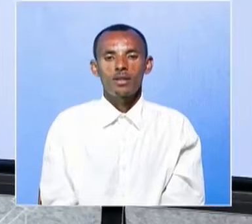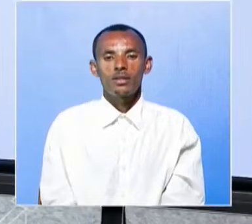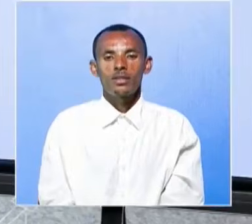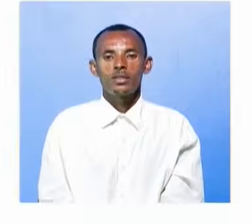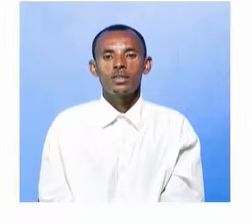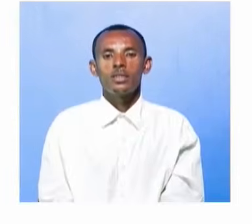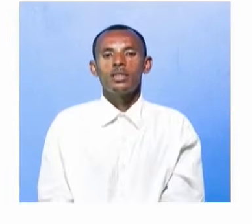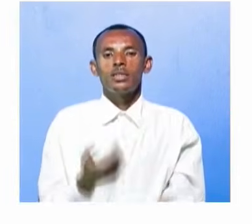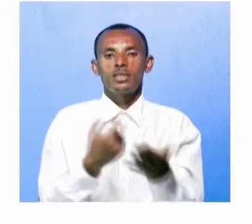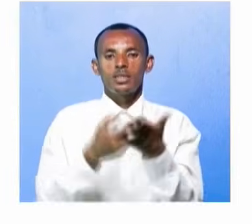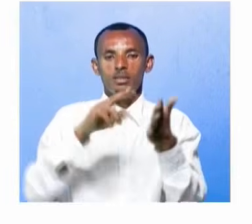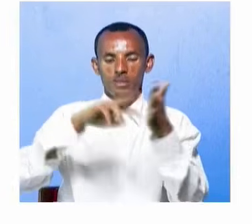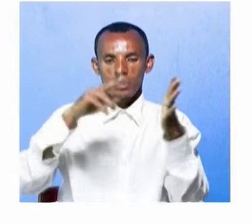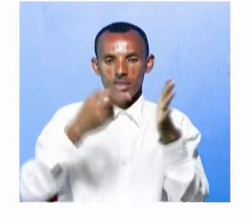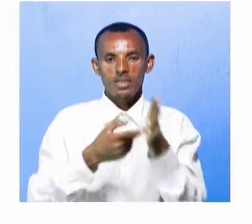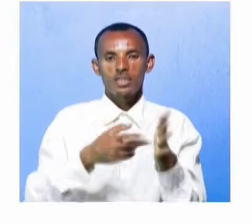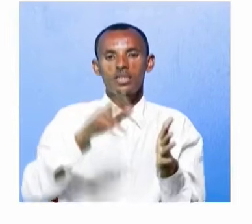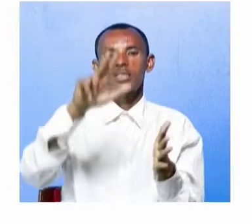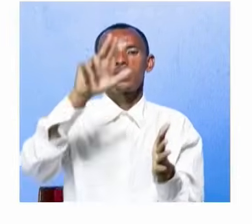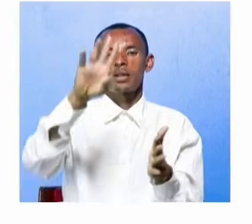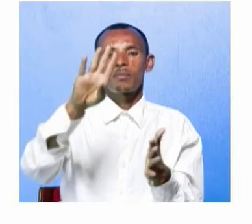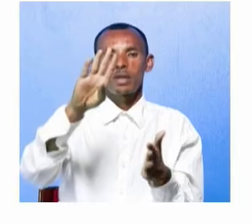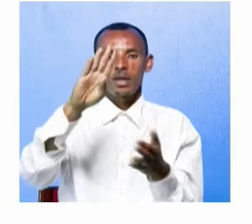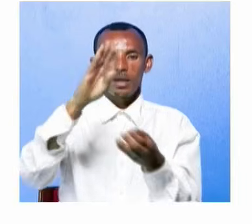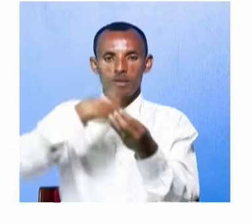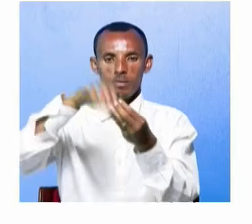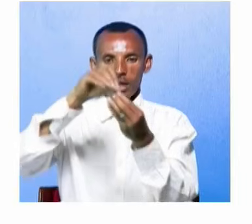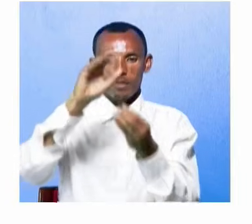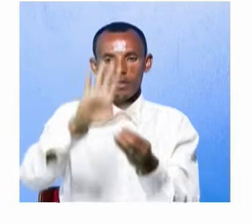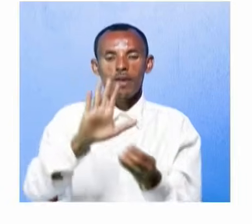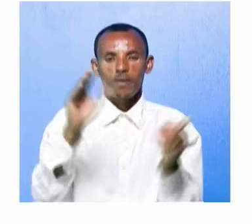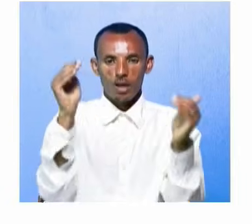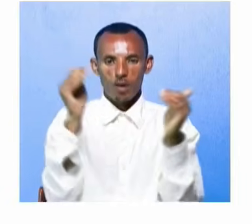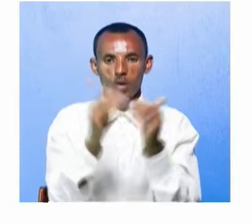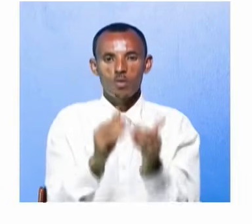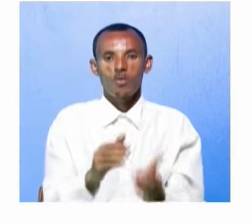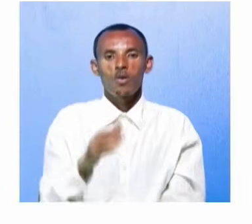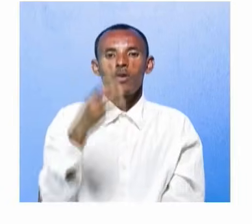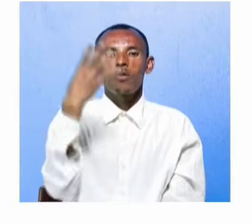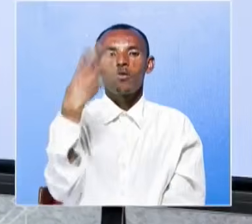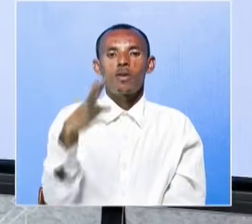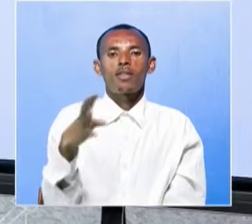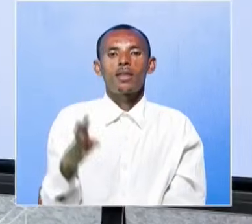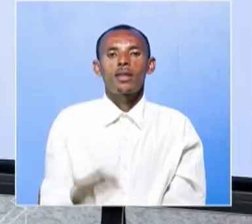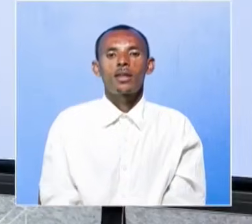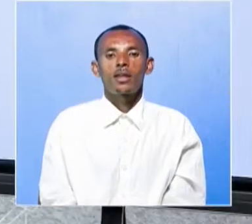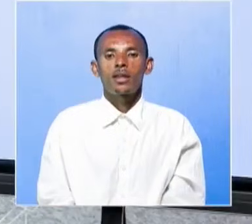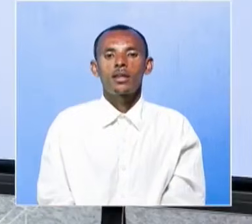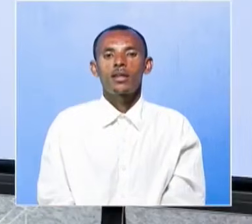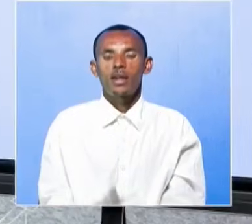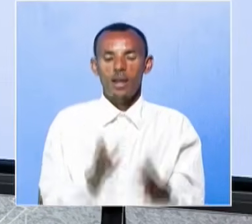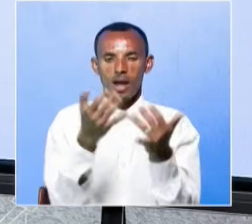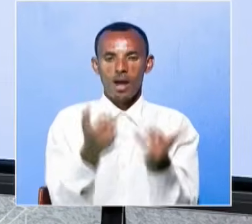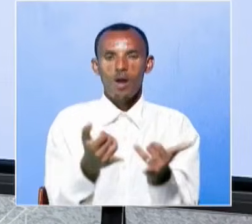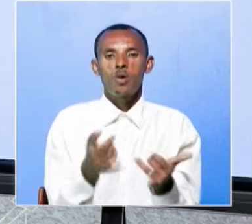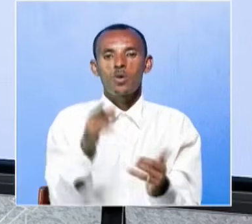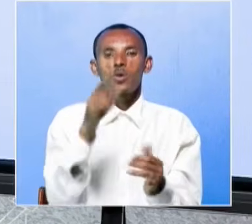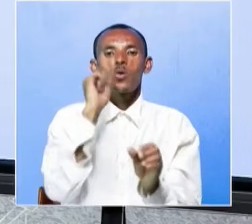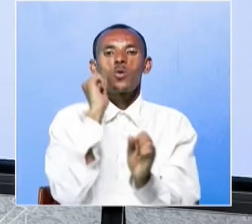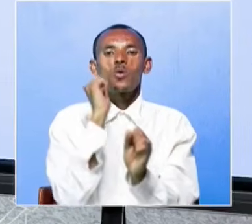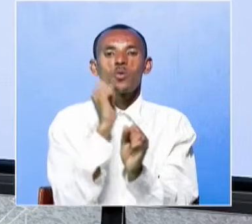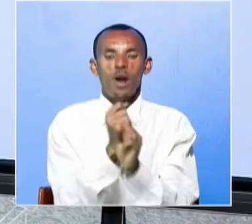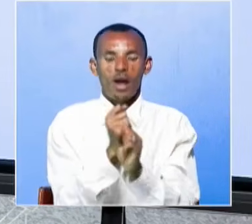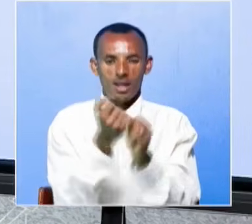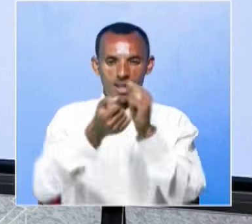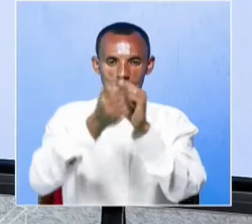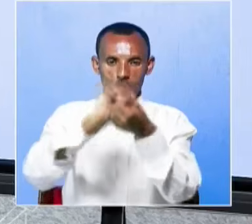this implies 3b plus 5 is equal to 14. Now you can